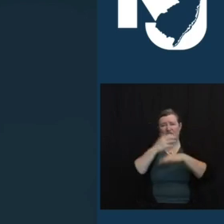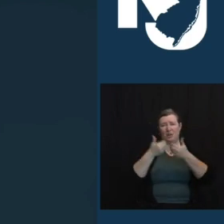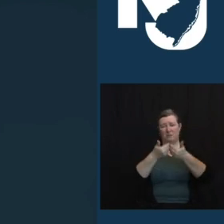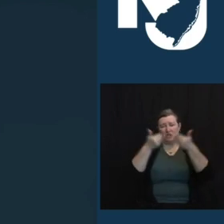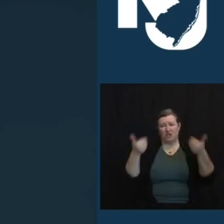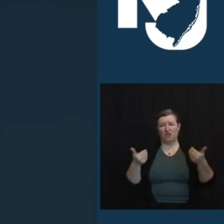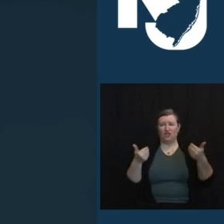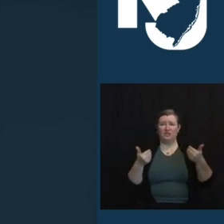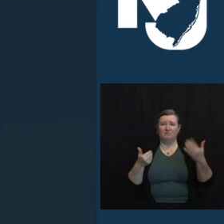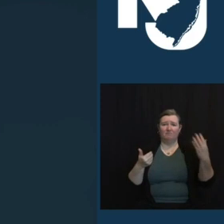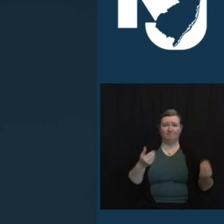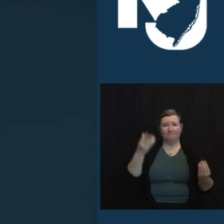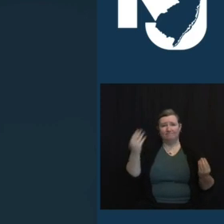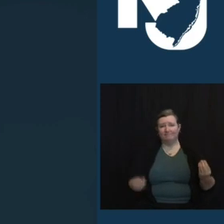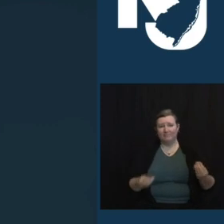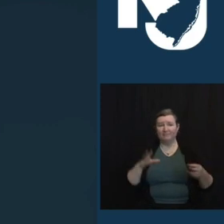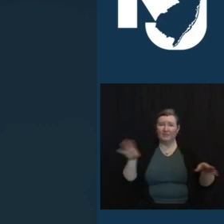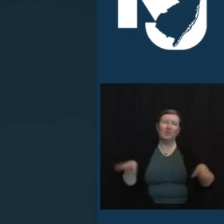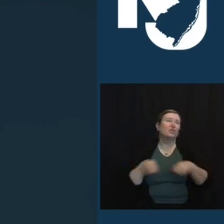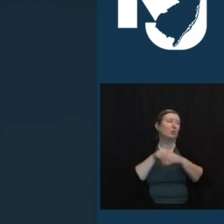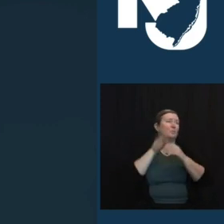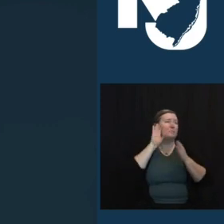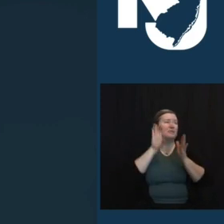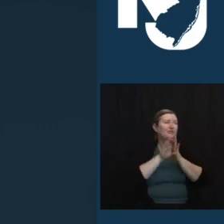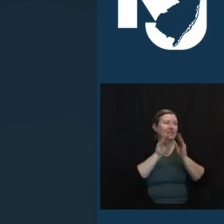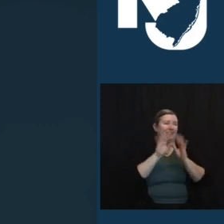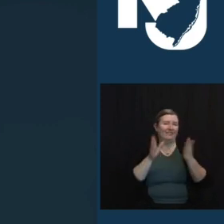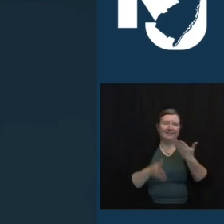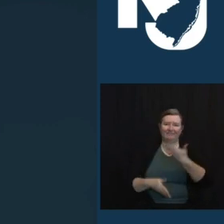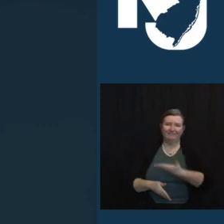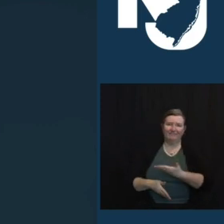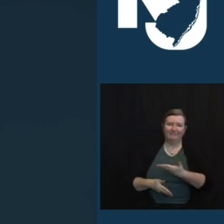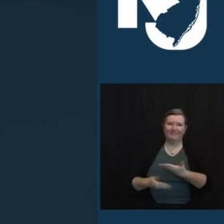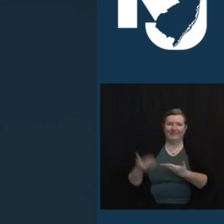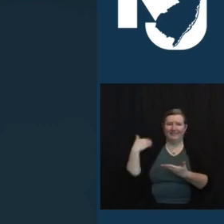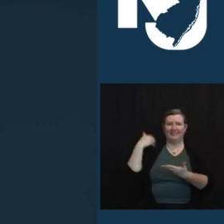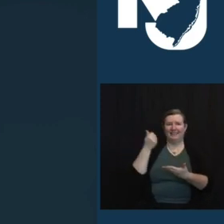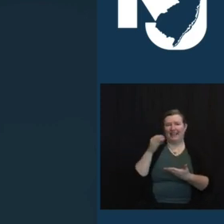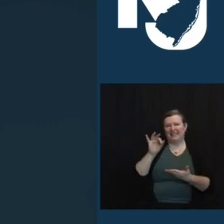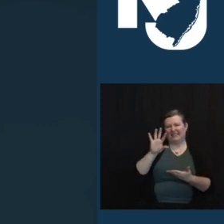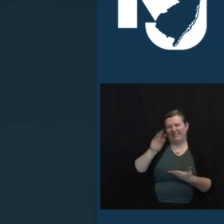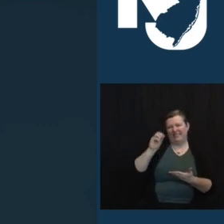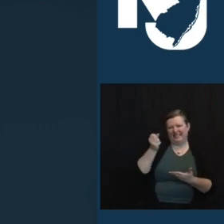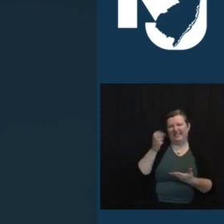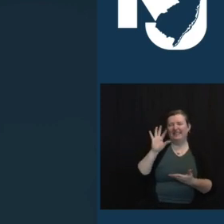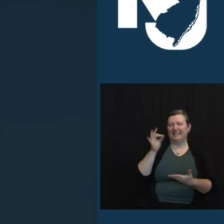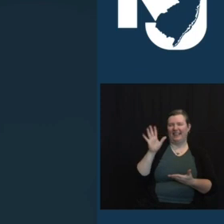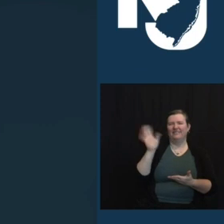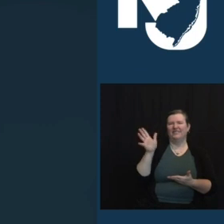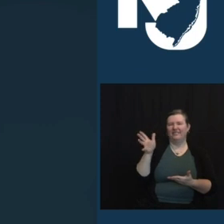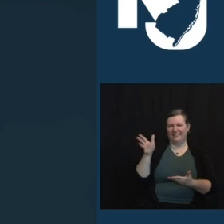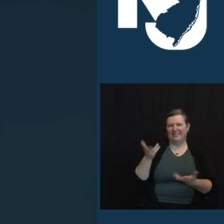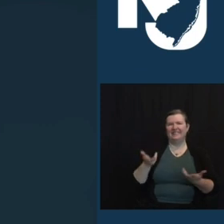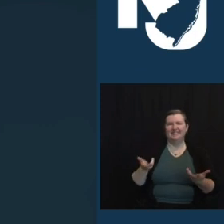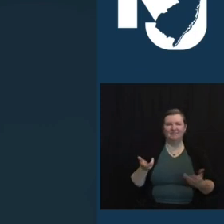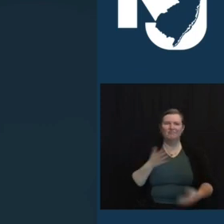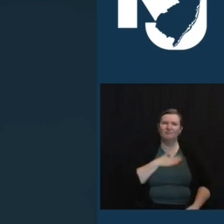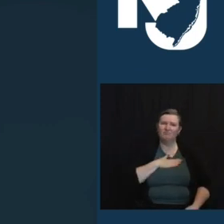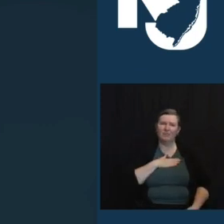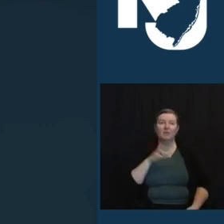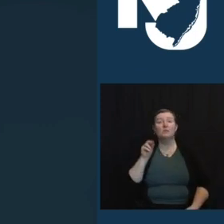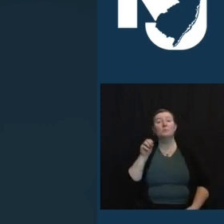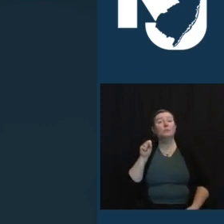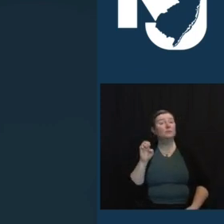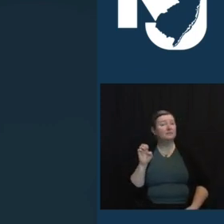wedding photo, as you can see, from the late 1950s. Really special. Rose was a native of